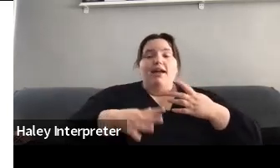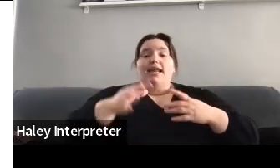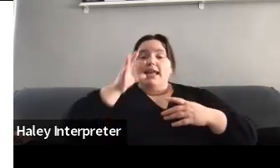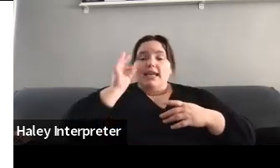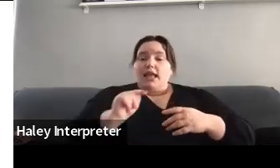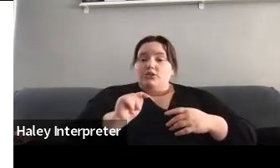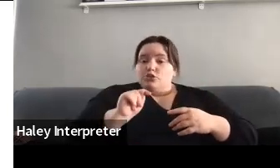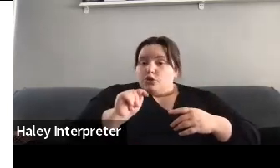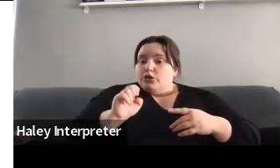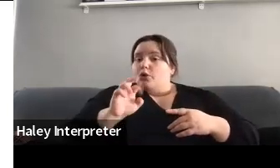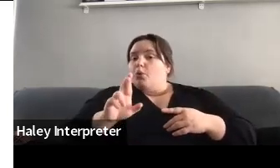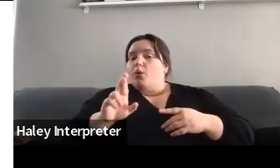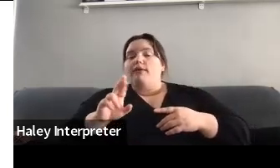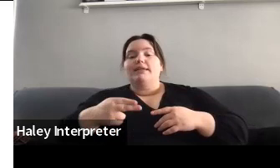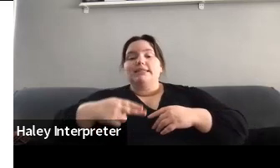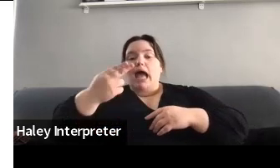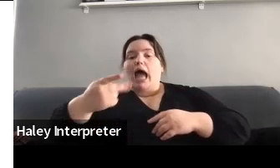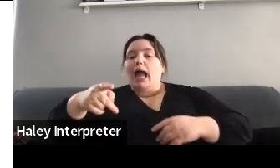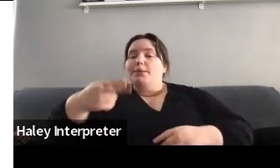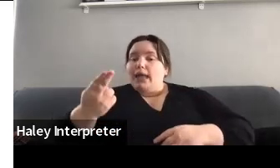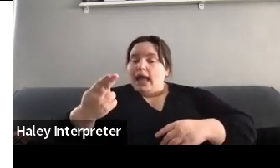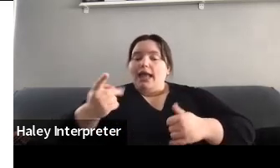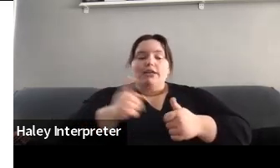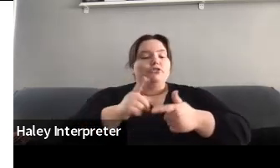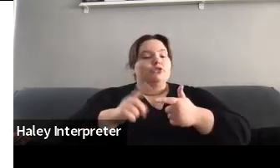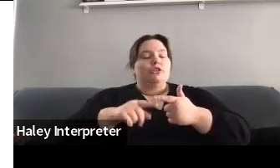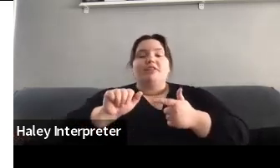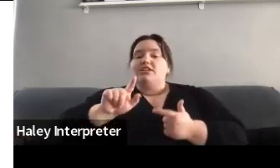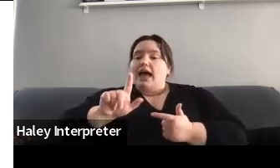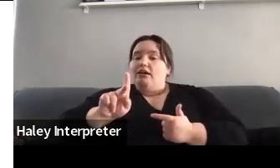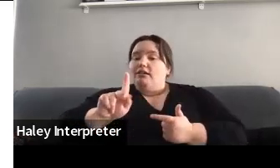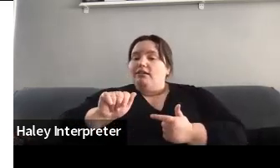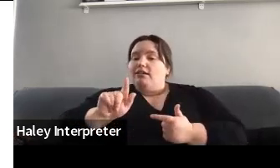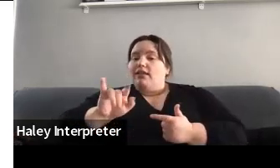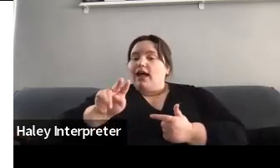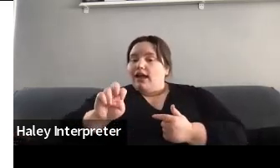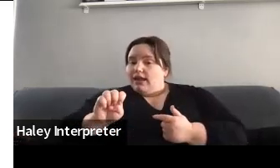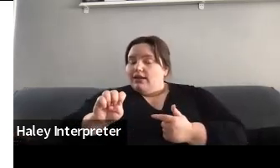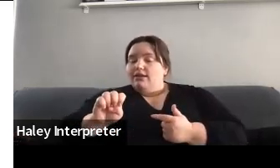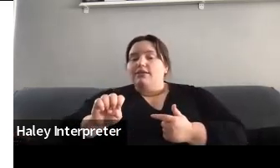it's a high pH, whether there's alkaline in your cat's urine, um,